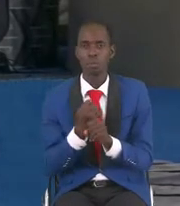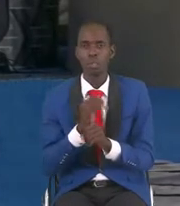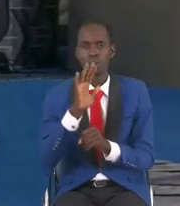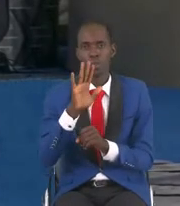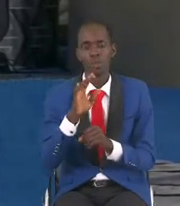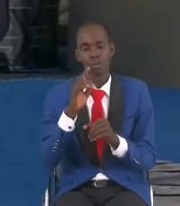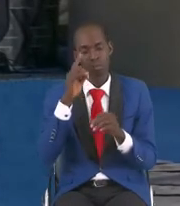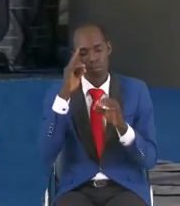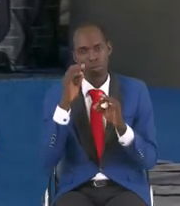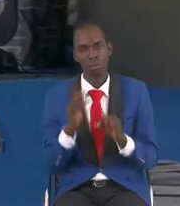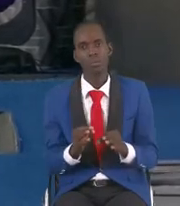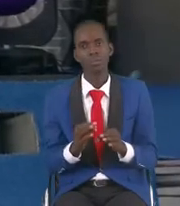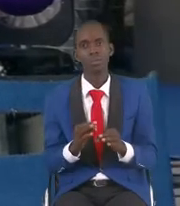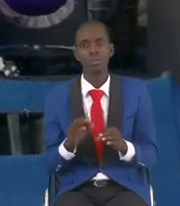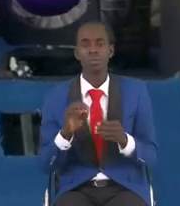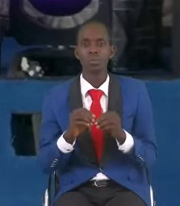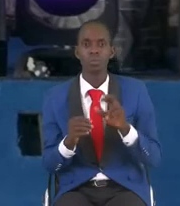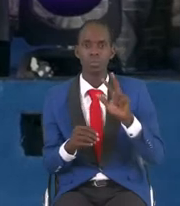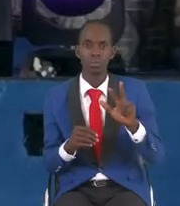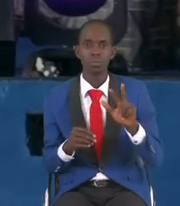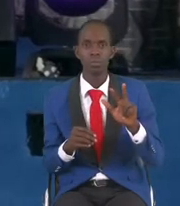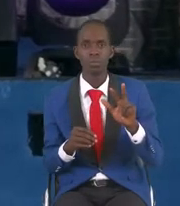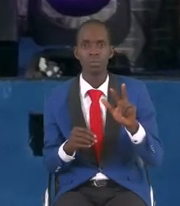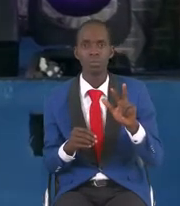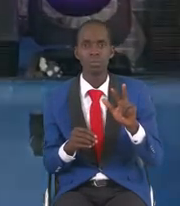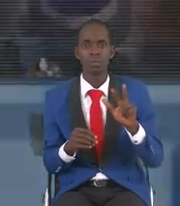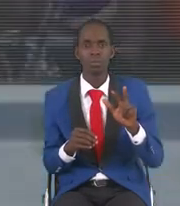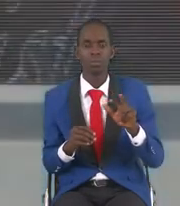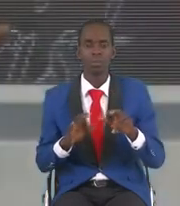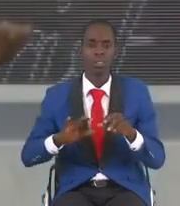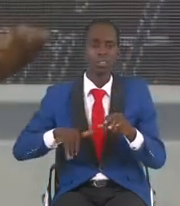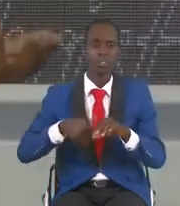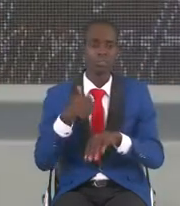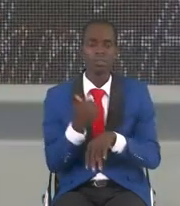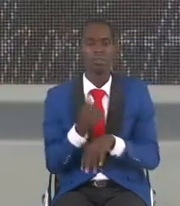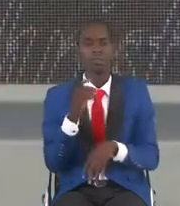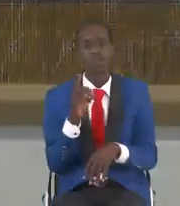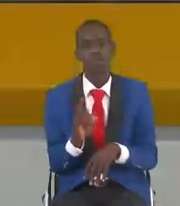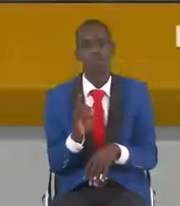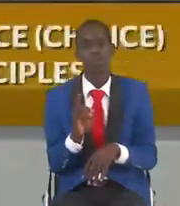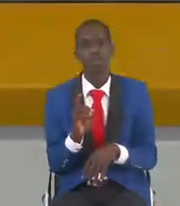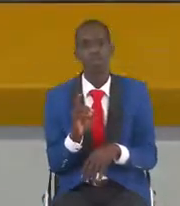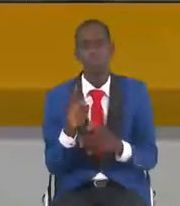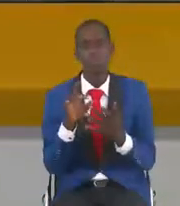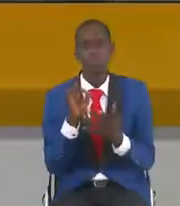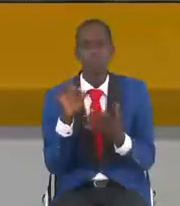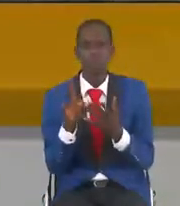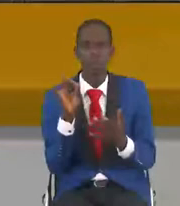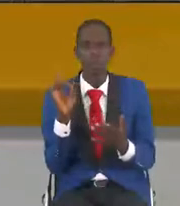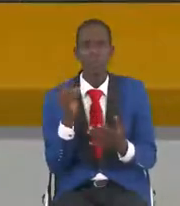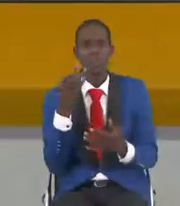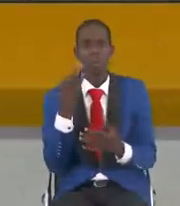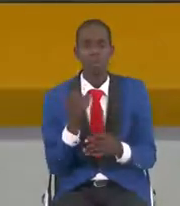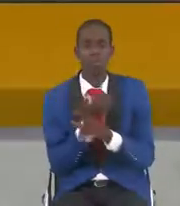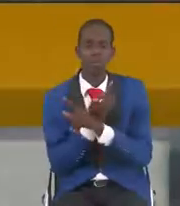three here. Number three is affirmed preference. of liberated disciples.